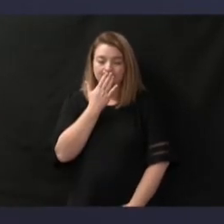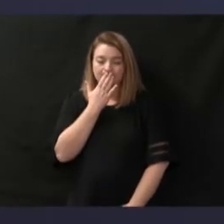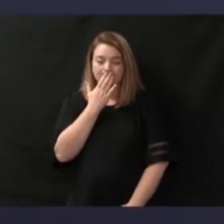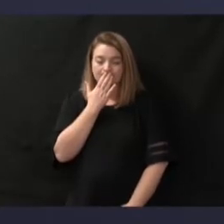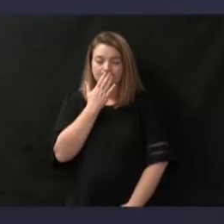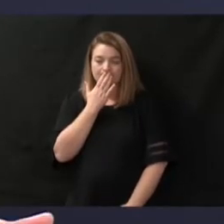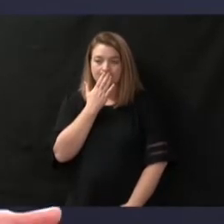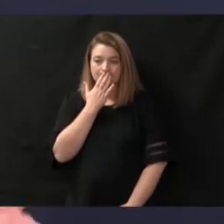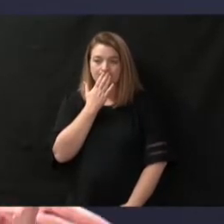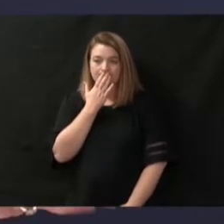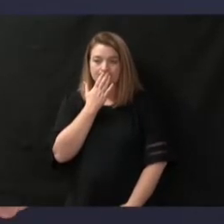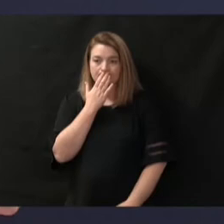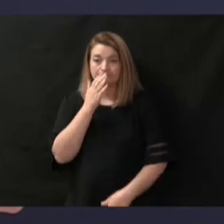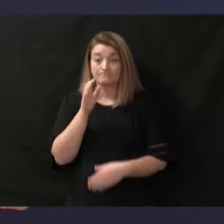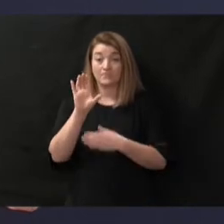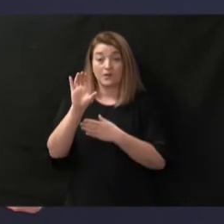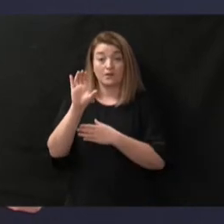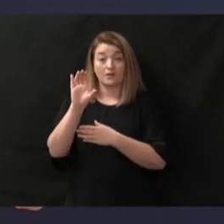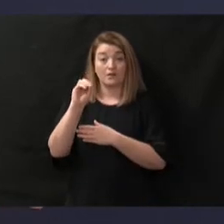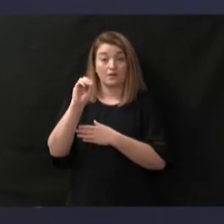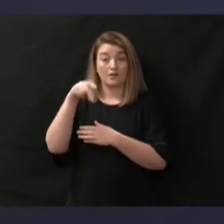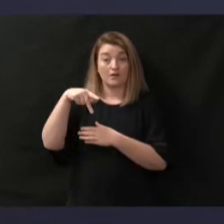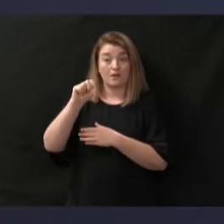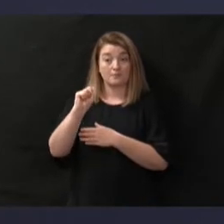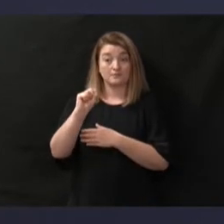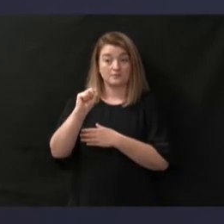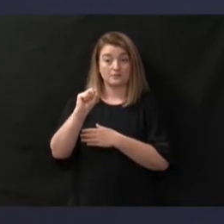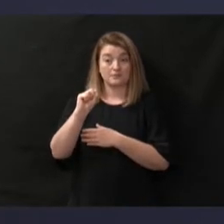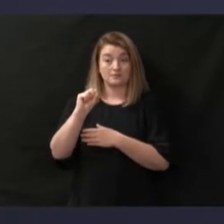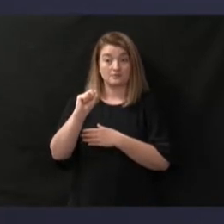cops. Y'all know about cops?